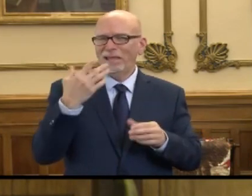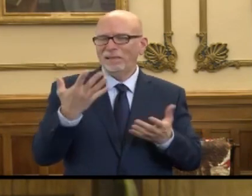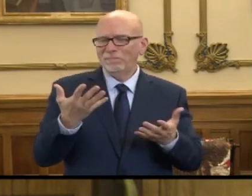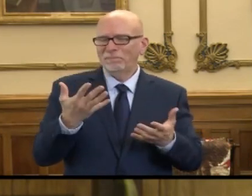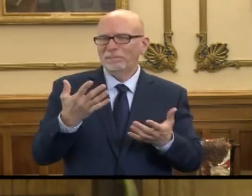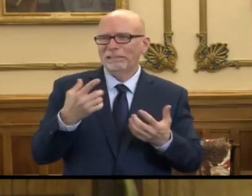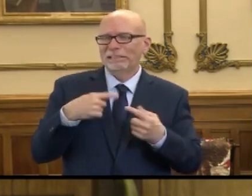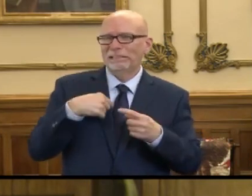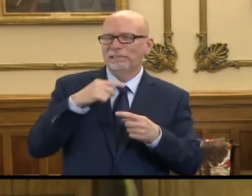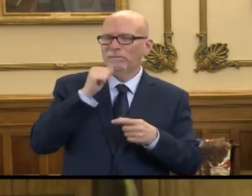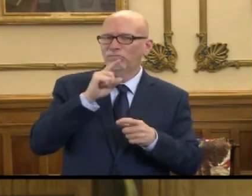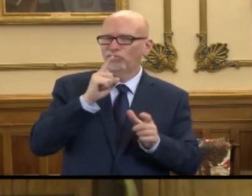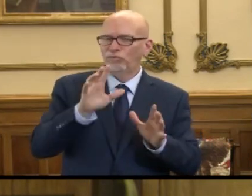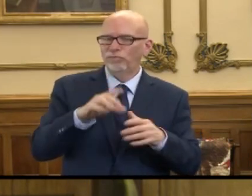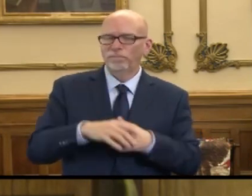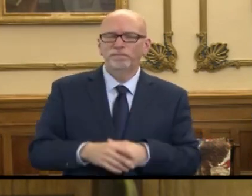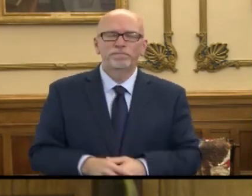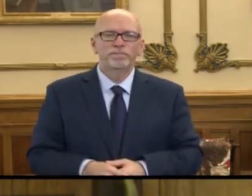the top of my head, I'm not sure.